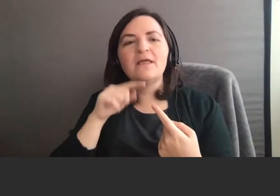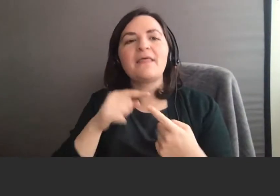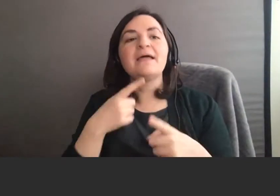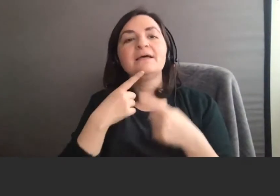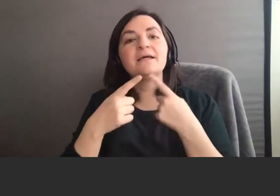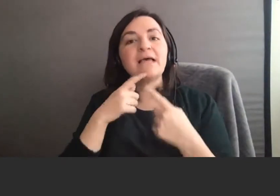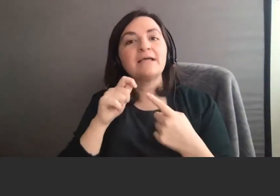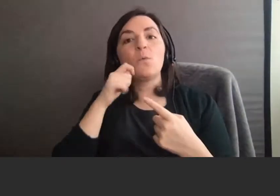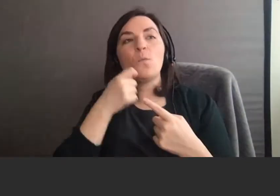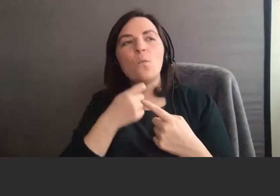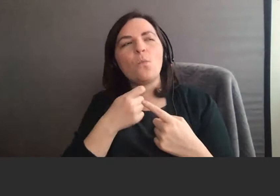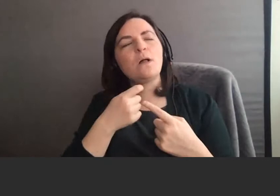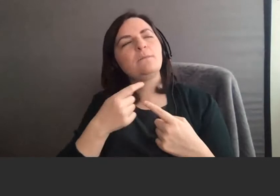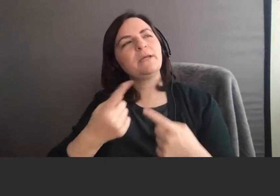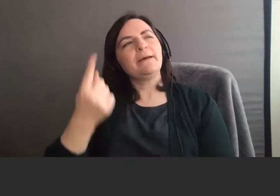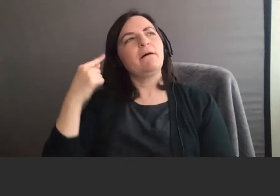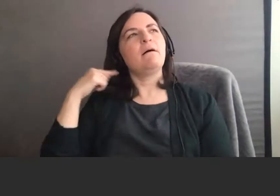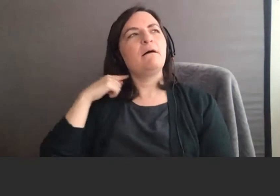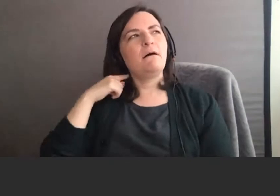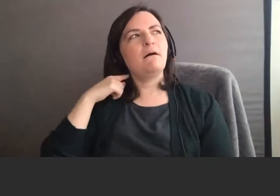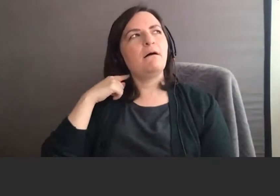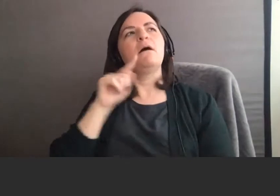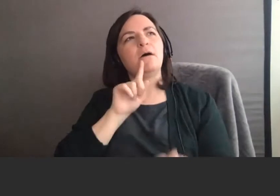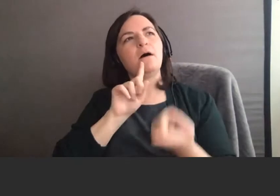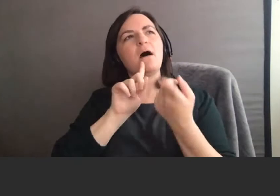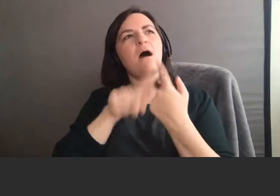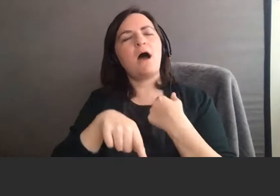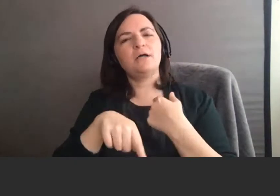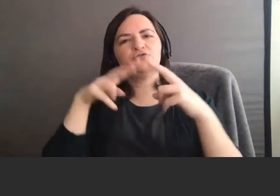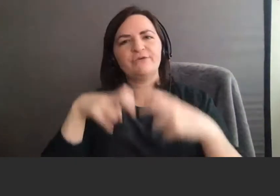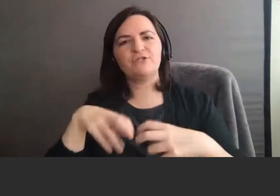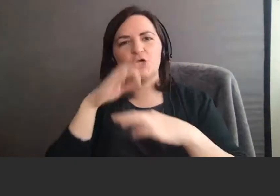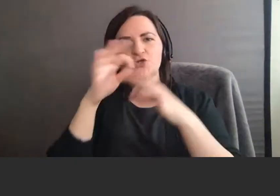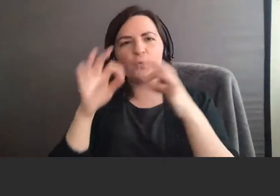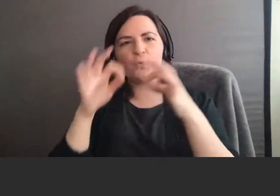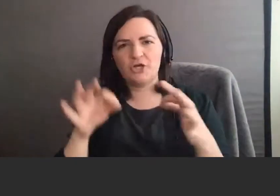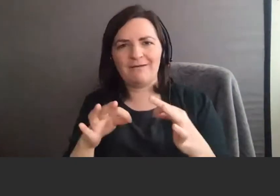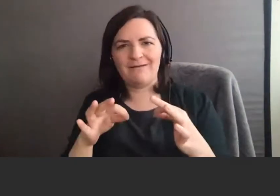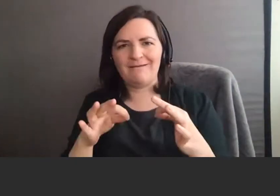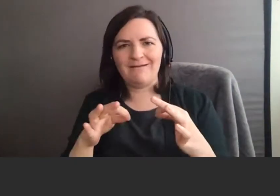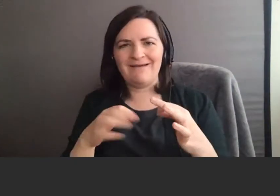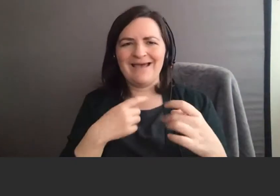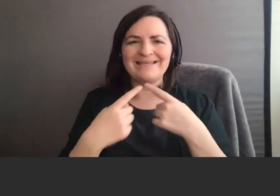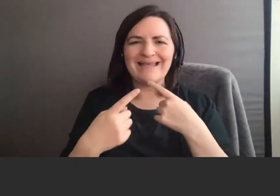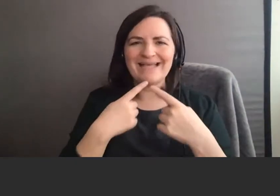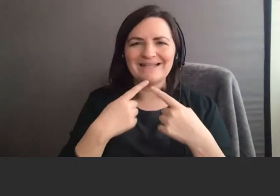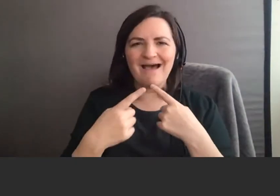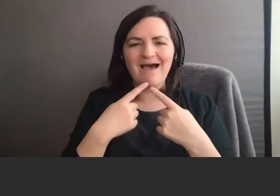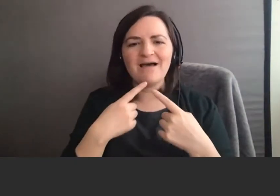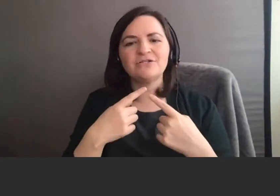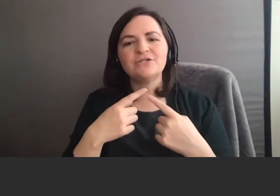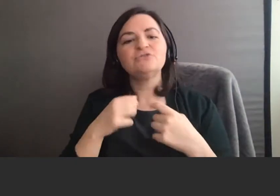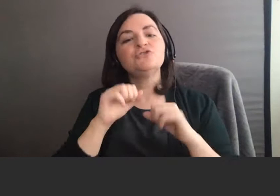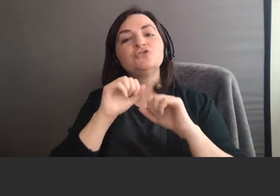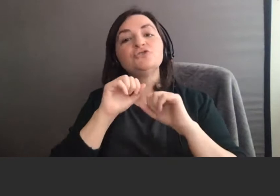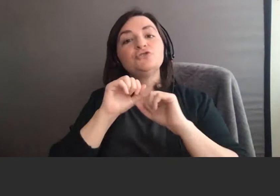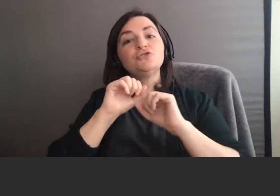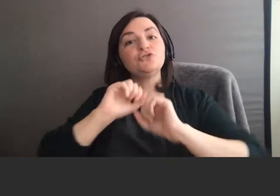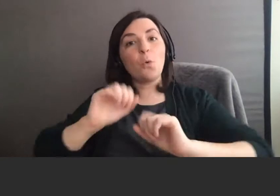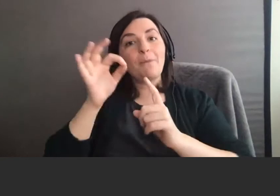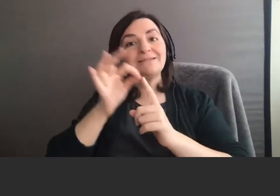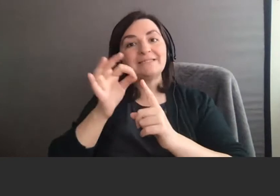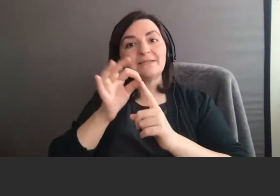your thinking and answer your research question. So the data is the responses you get from your